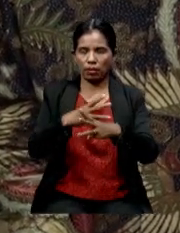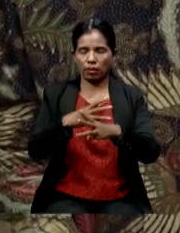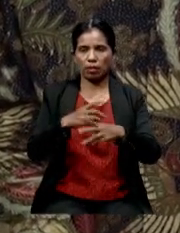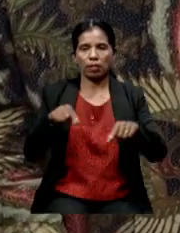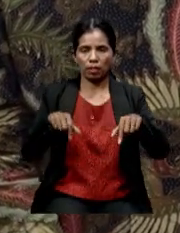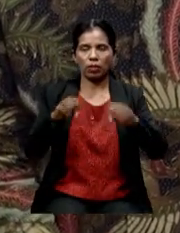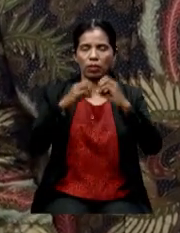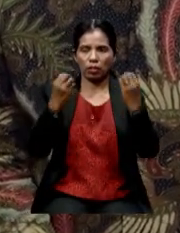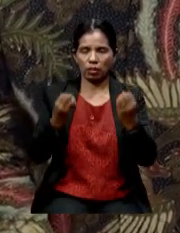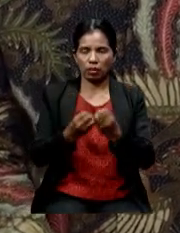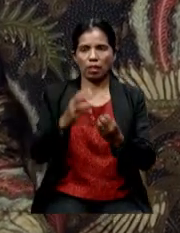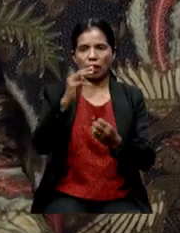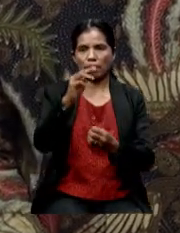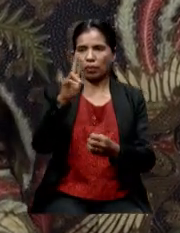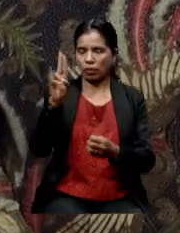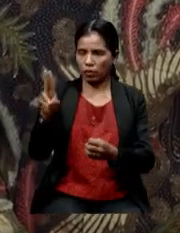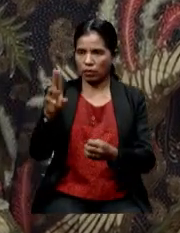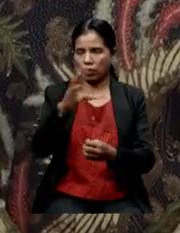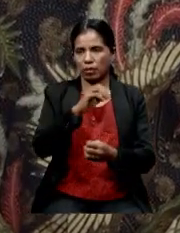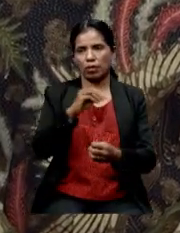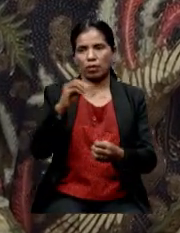Muhammadiyah and NU,